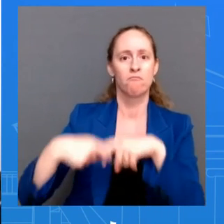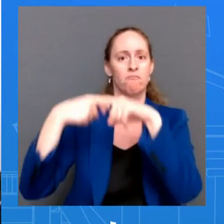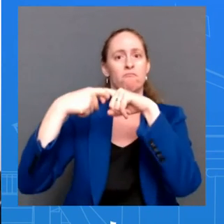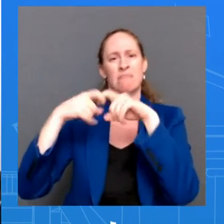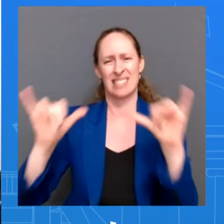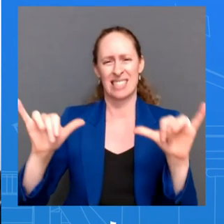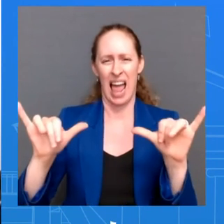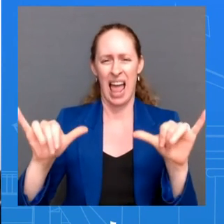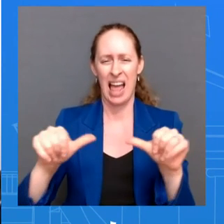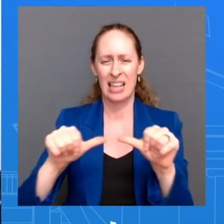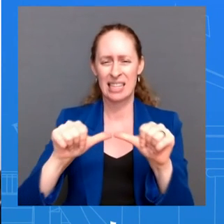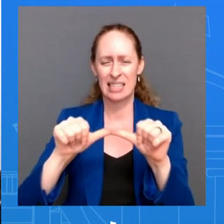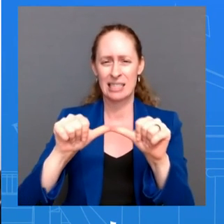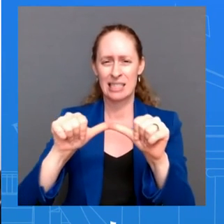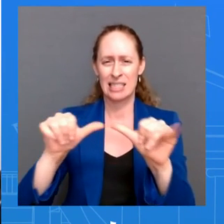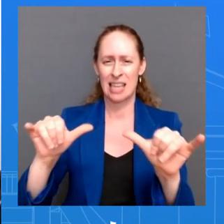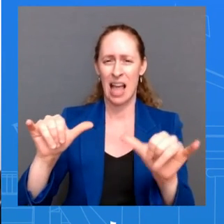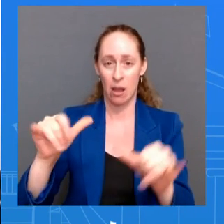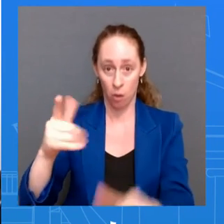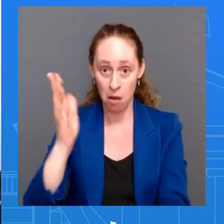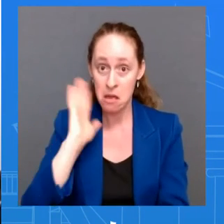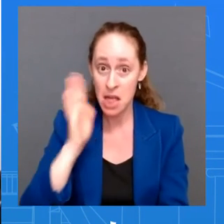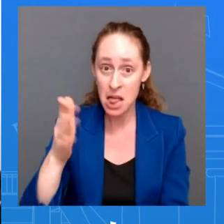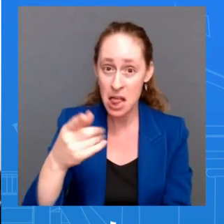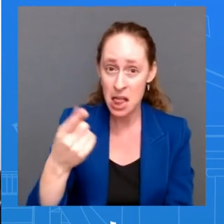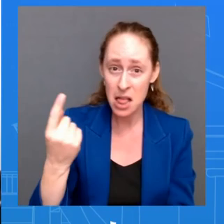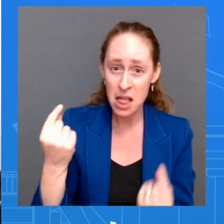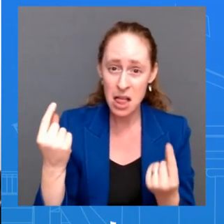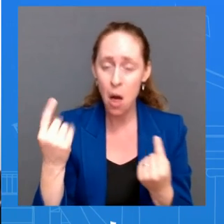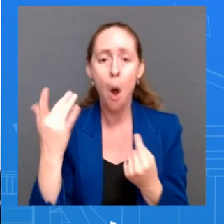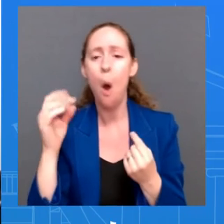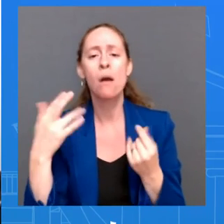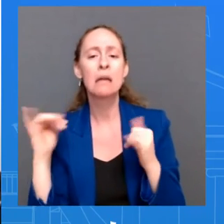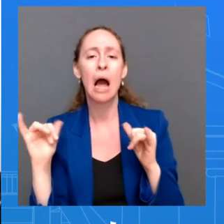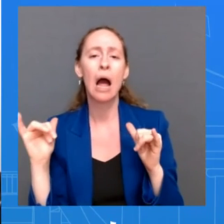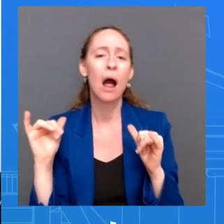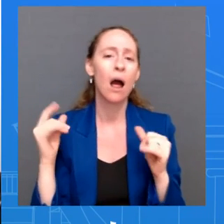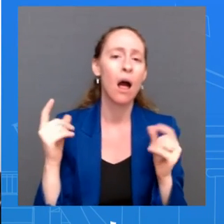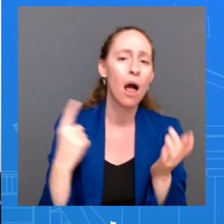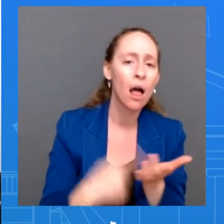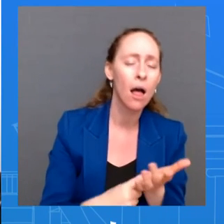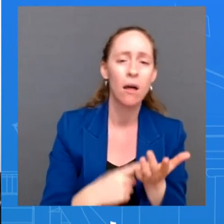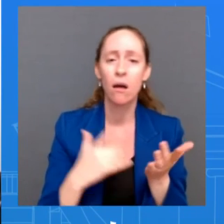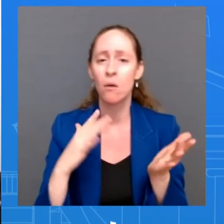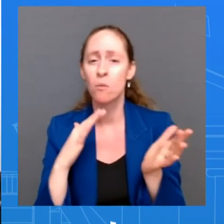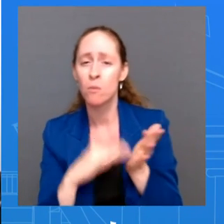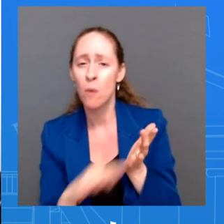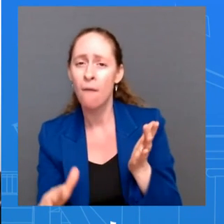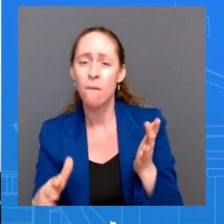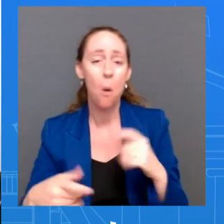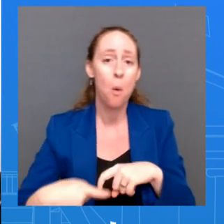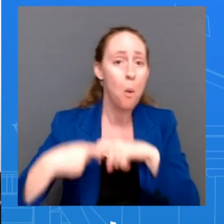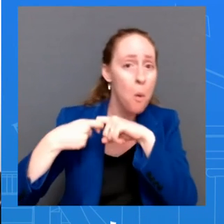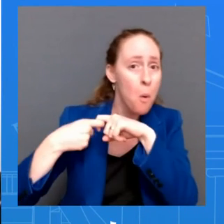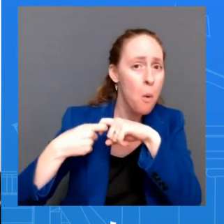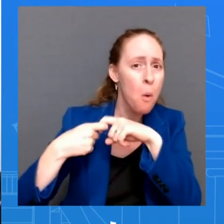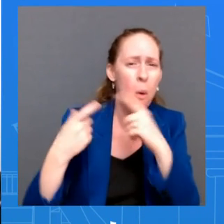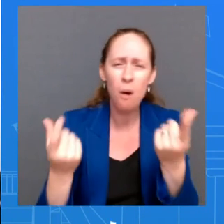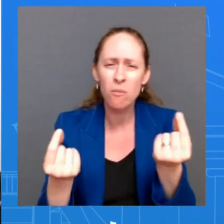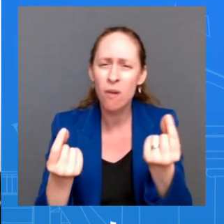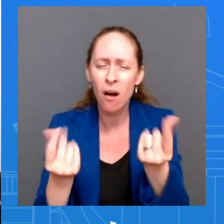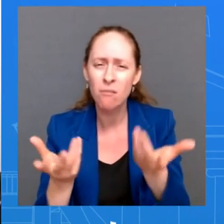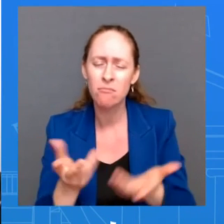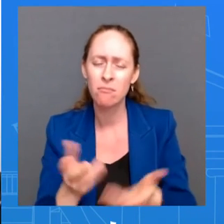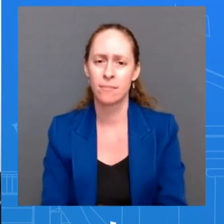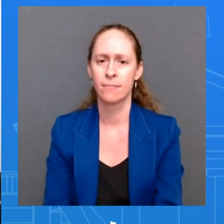they're still deliberating, but I do wonder, given the recent economic reports and to what extent inflation is weighing